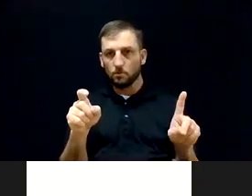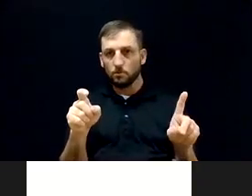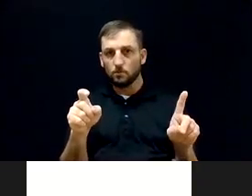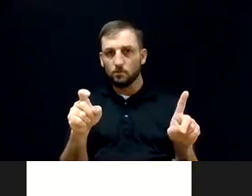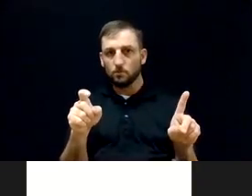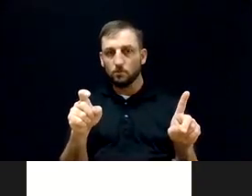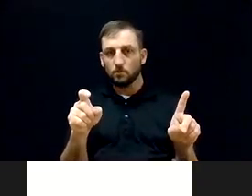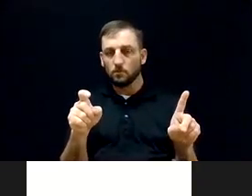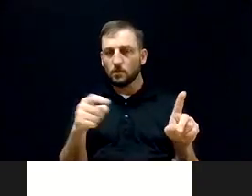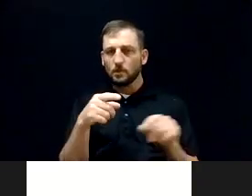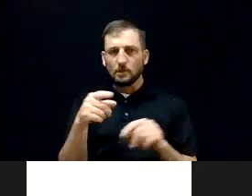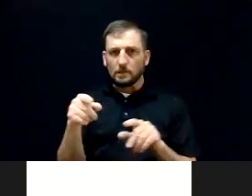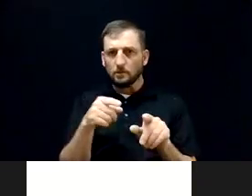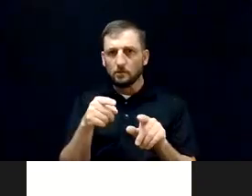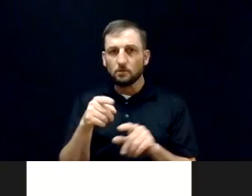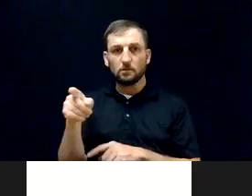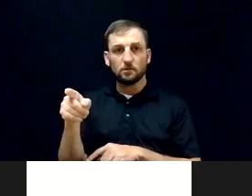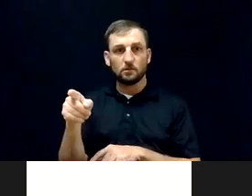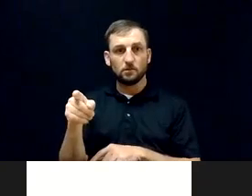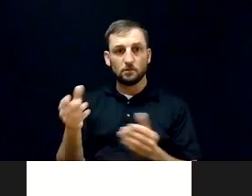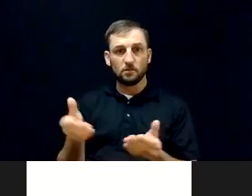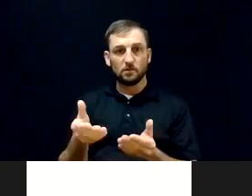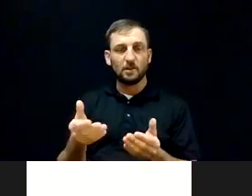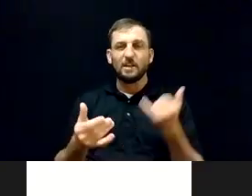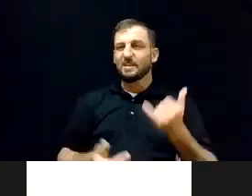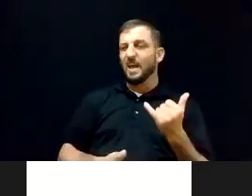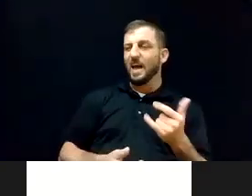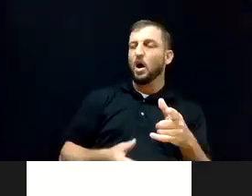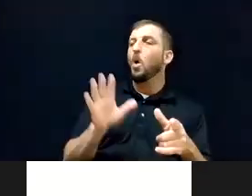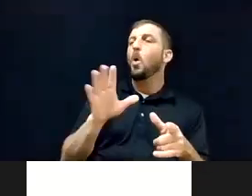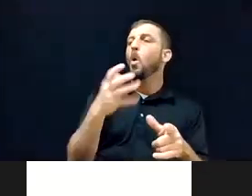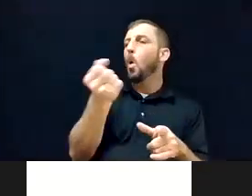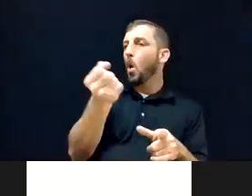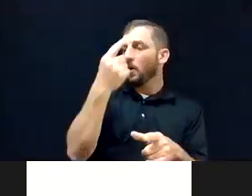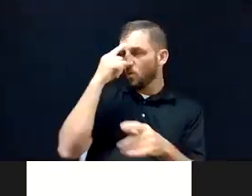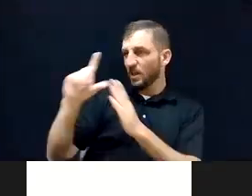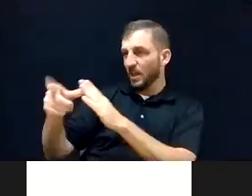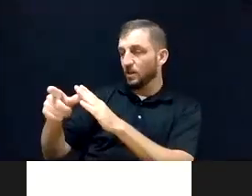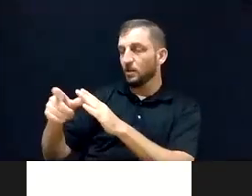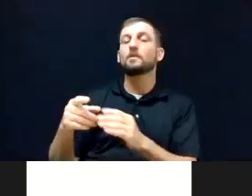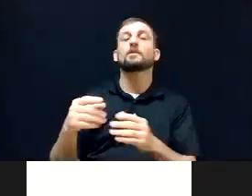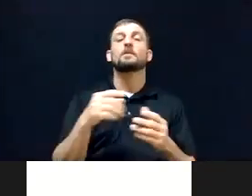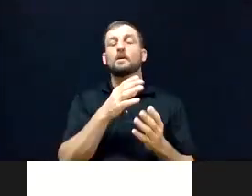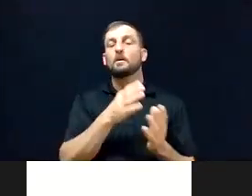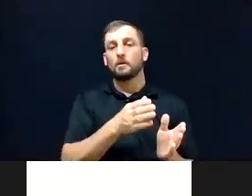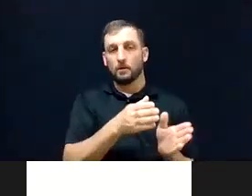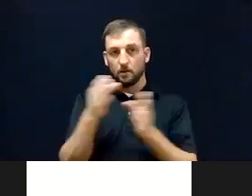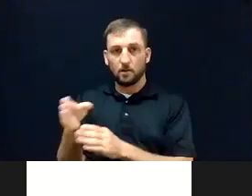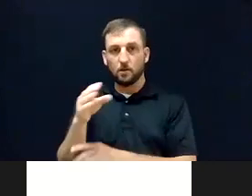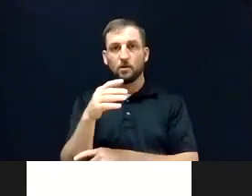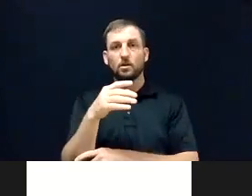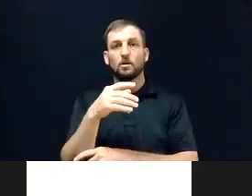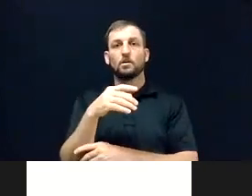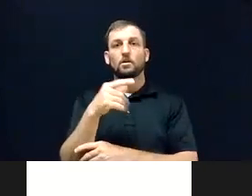Has Dr. Breaud joined us? She's getting on. Can you do her introduction? Okay, so I'll come back. Next, we have Dr. Gerlinde